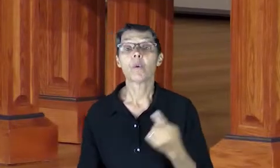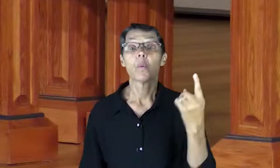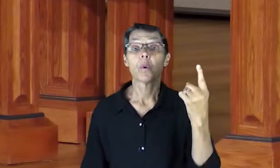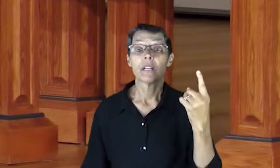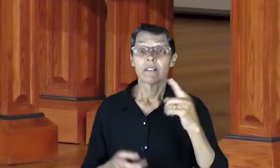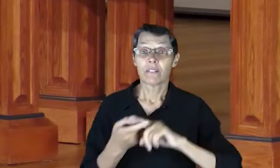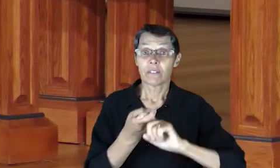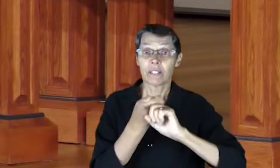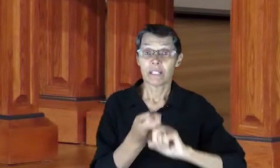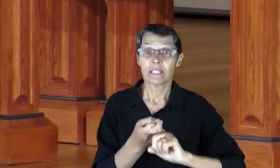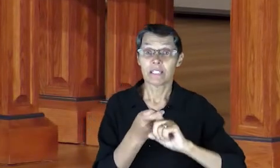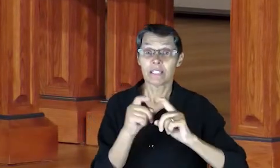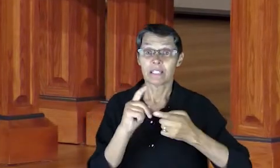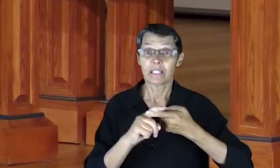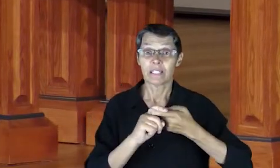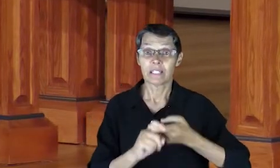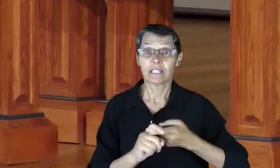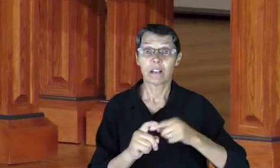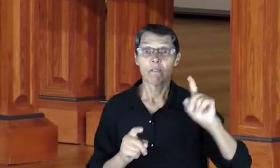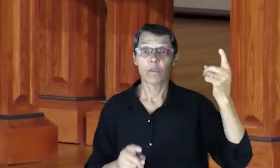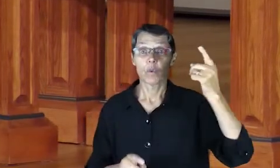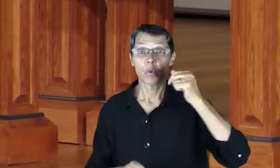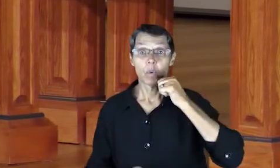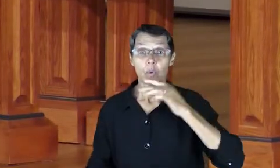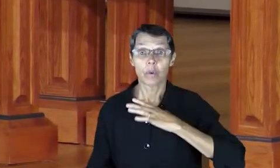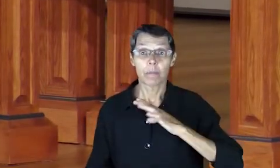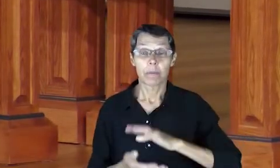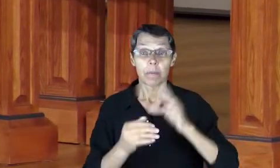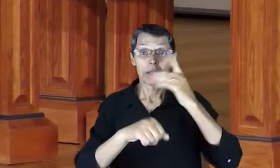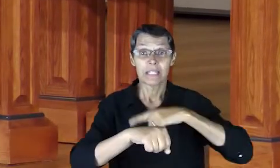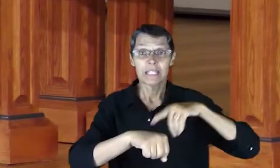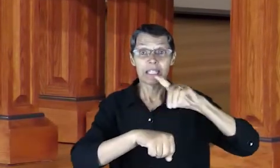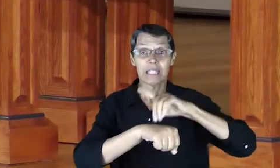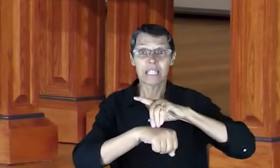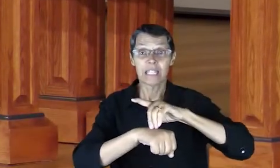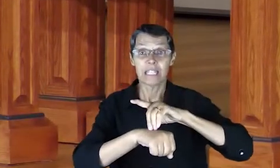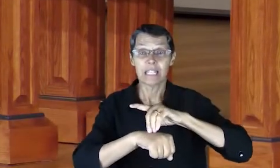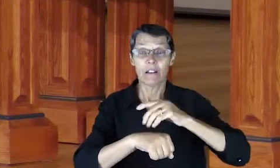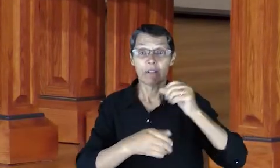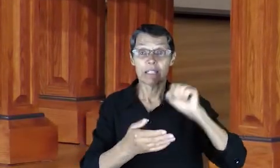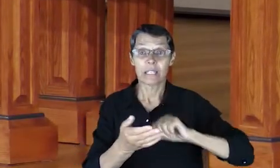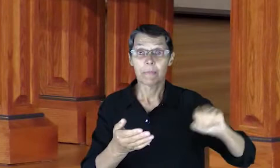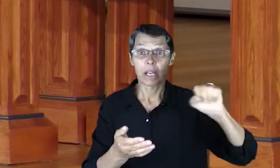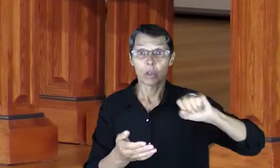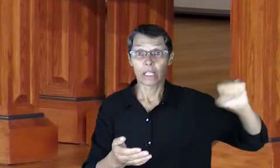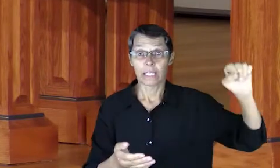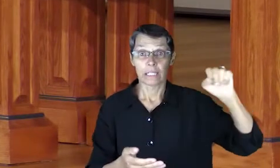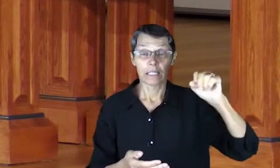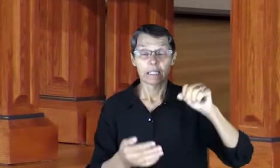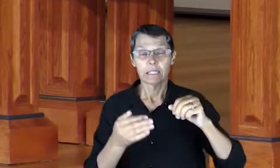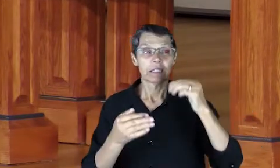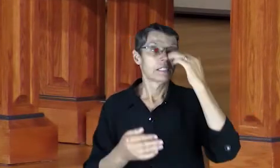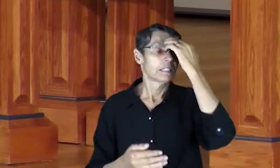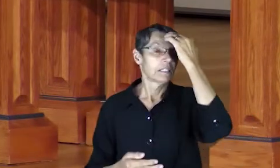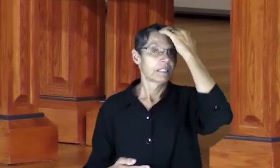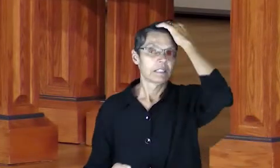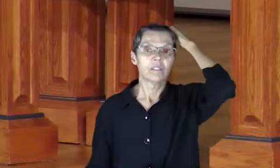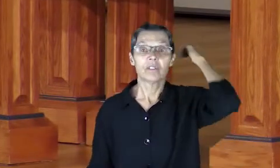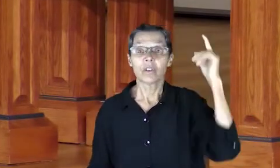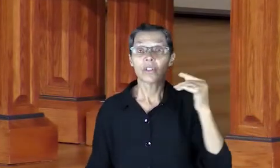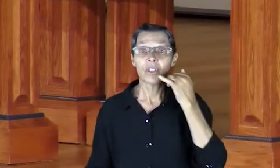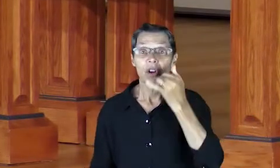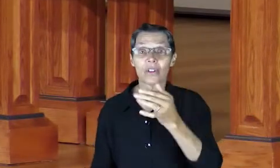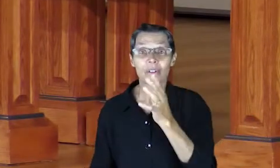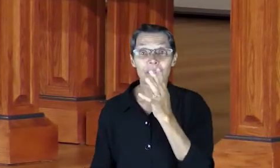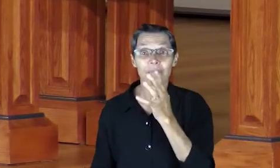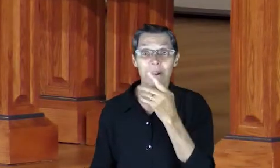I had a good friend once who was the first woman to be made academic dean of a particular seminary. And so